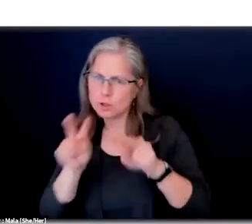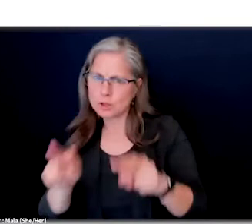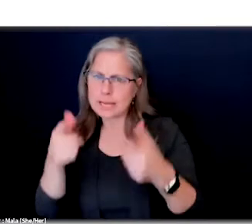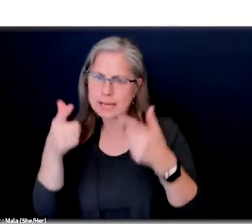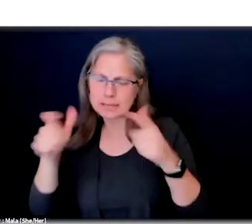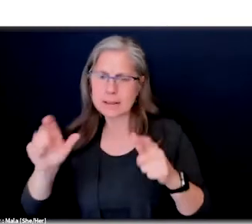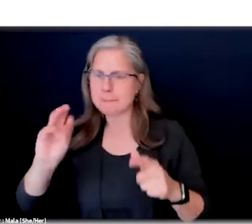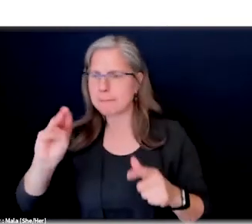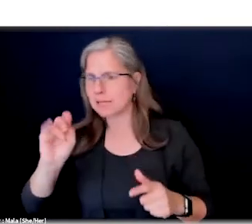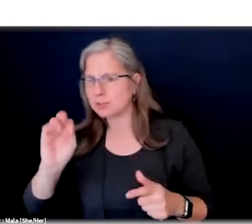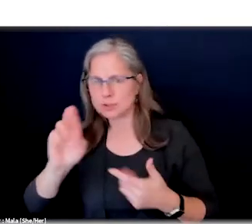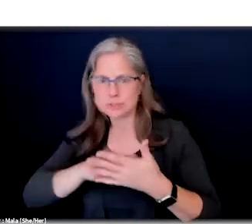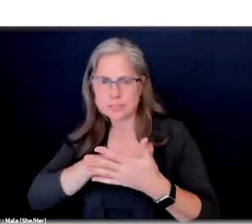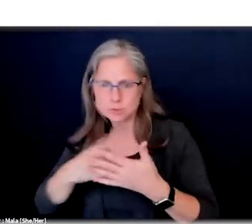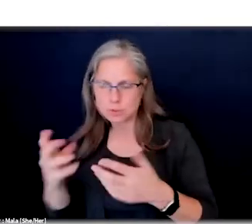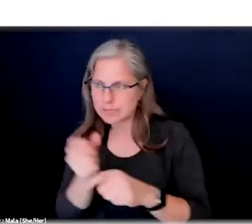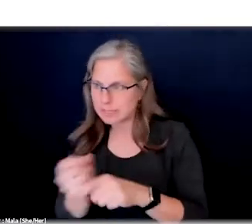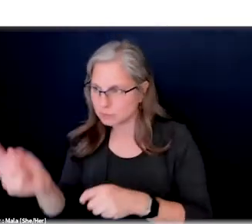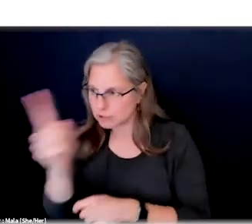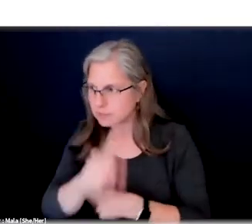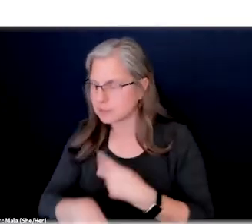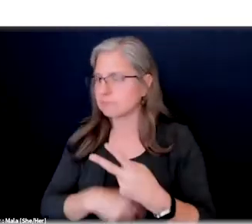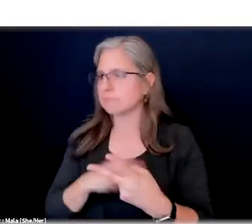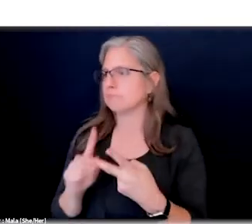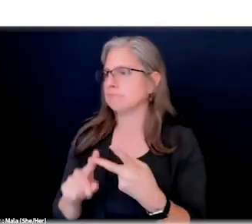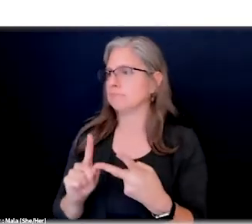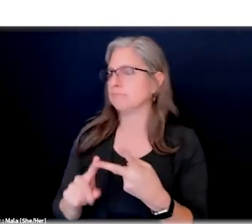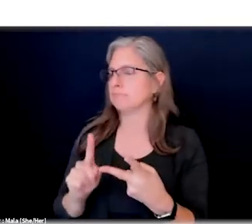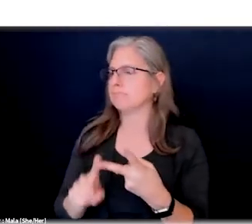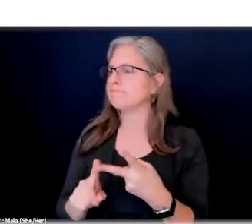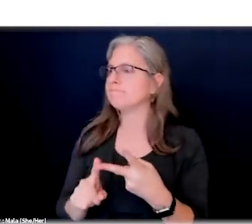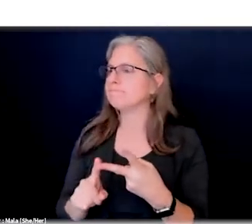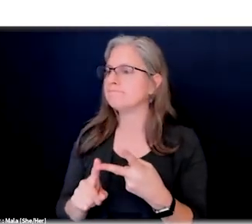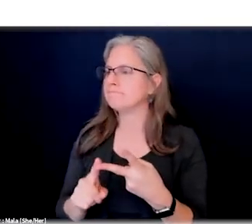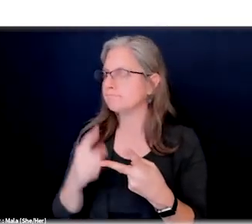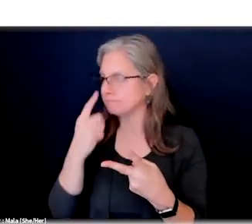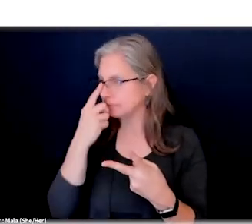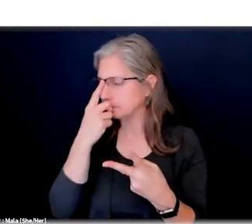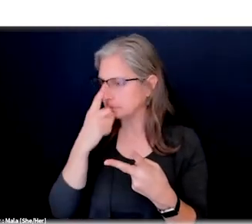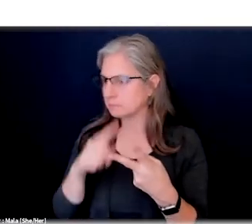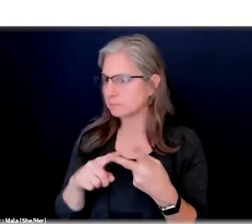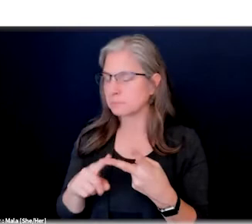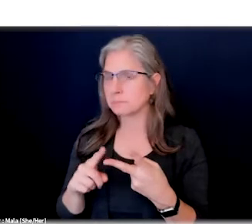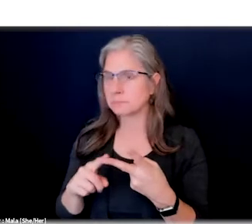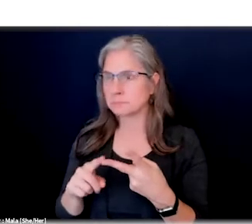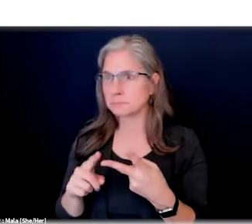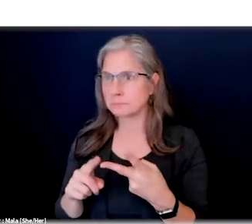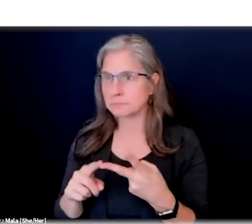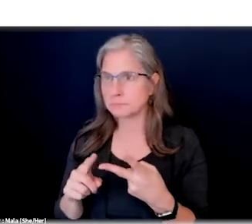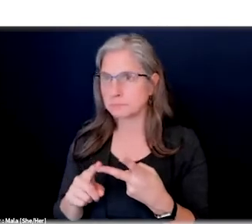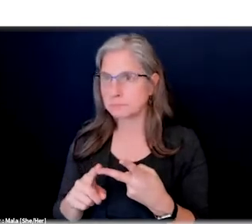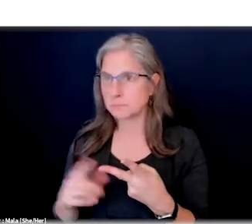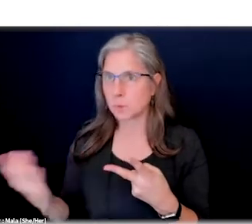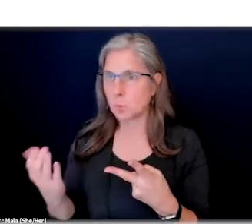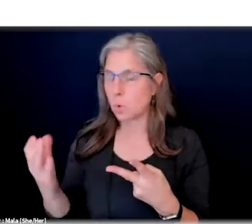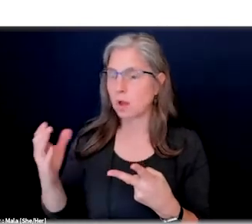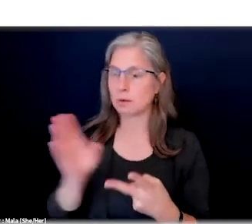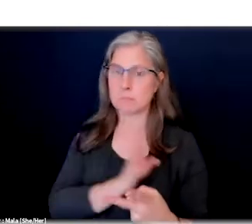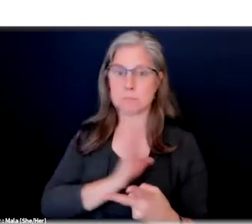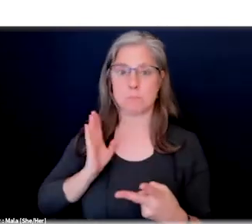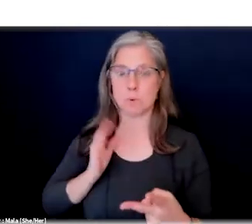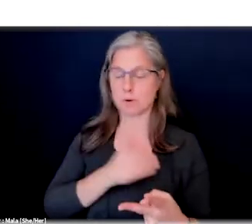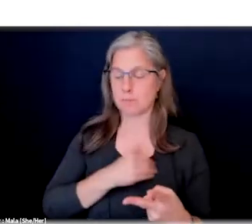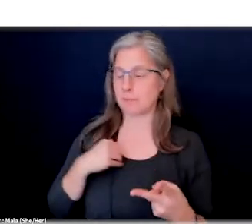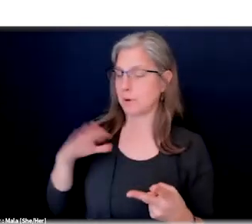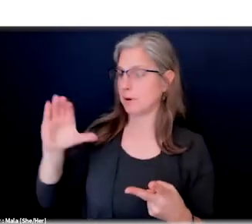next year, looking at what, as board member Capps mentioned, there is going